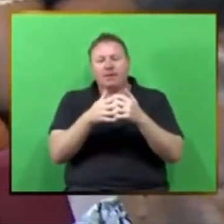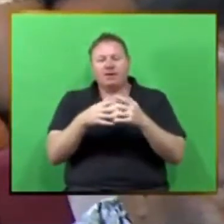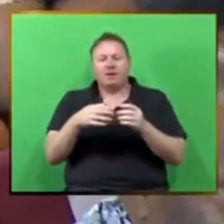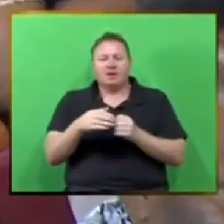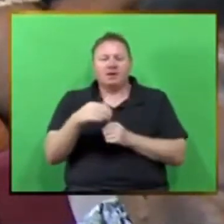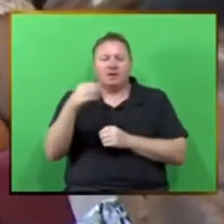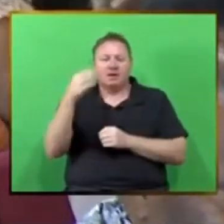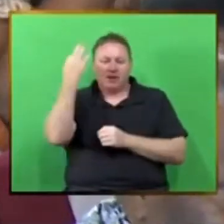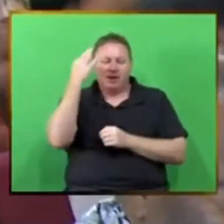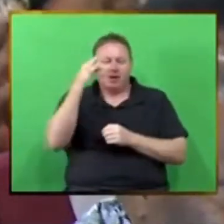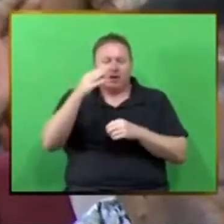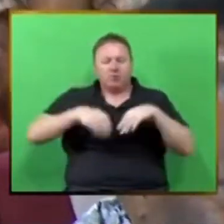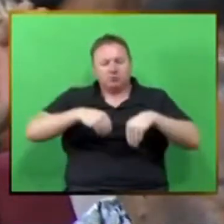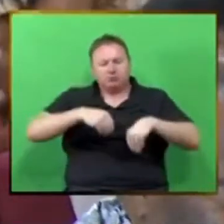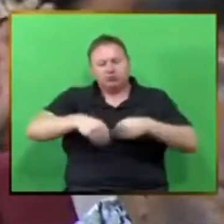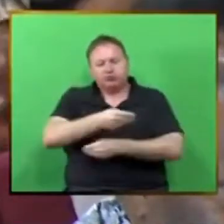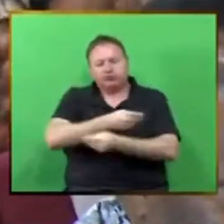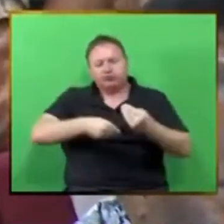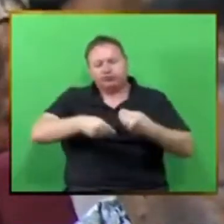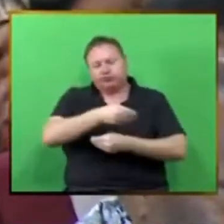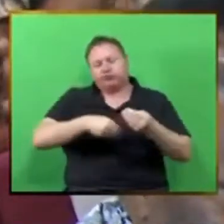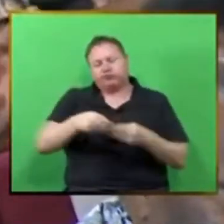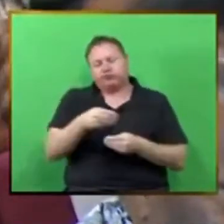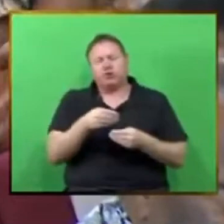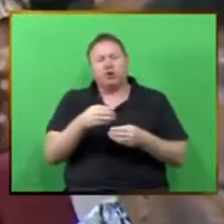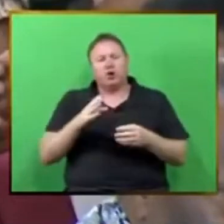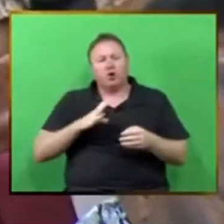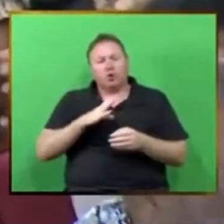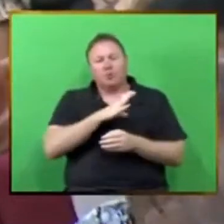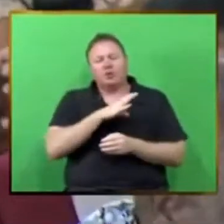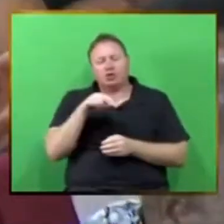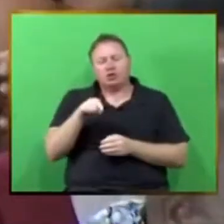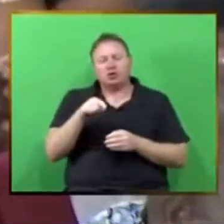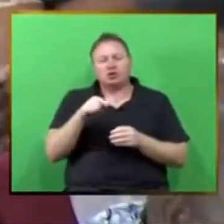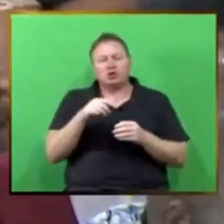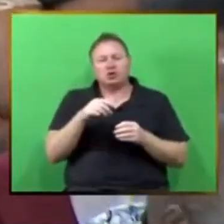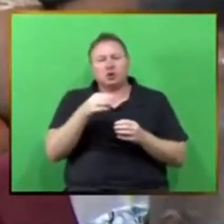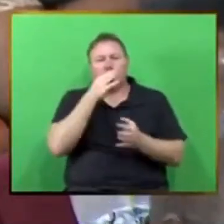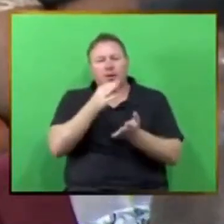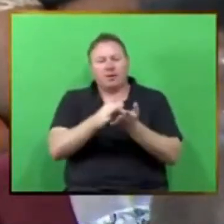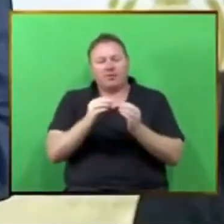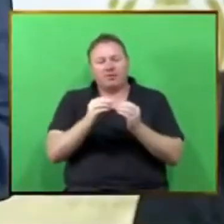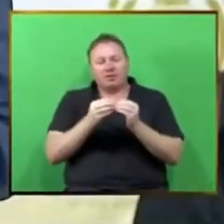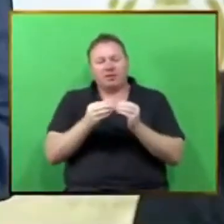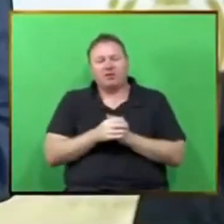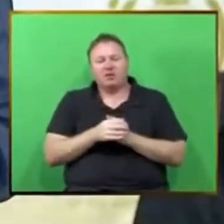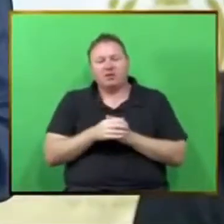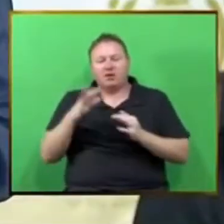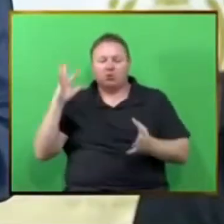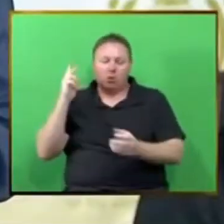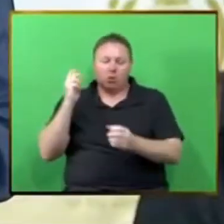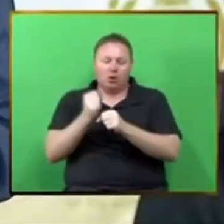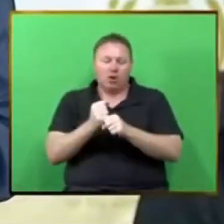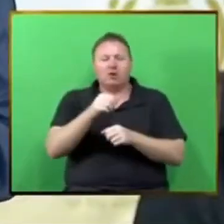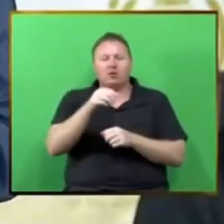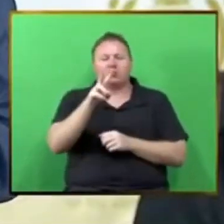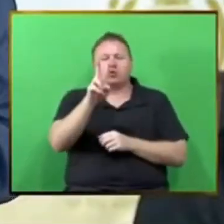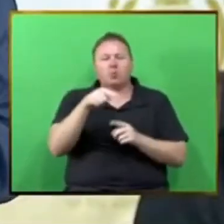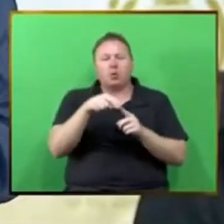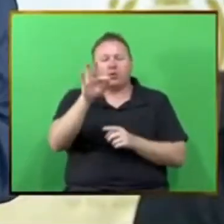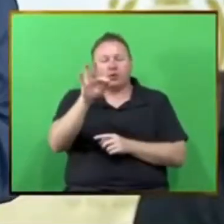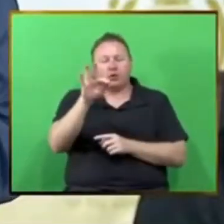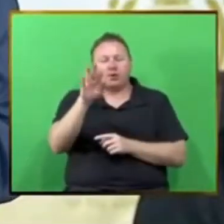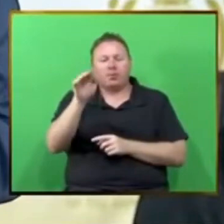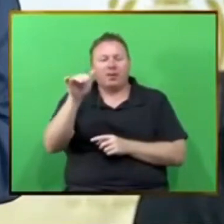Commission recommendations, bringing the total funding to these efforts to 2.3 billion.